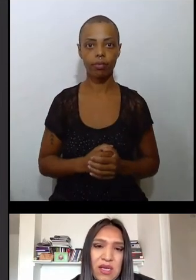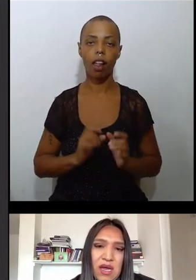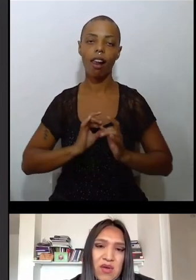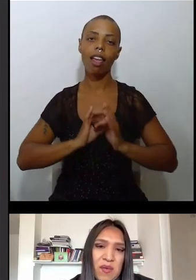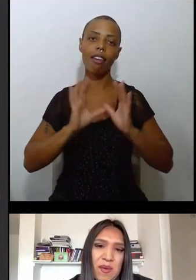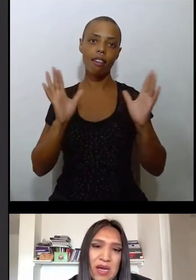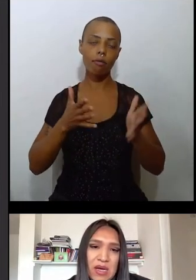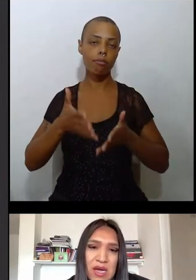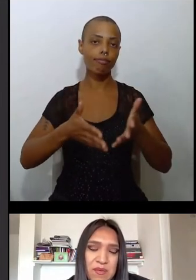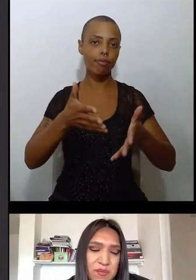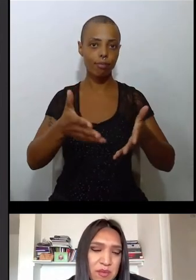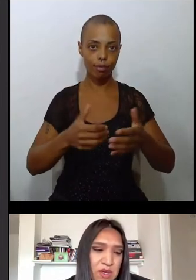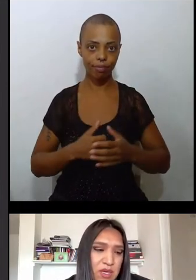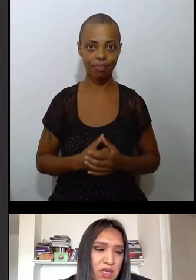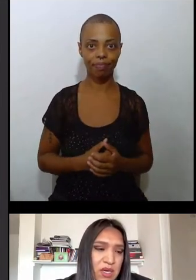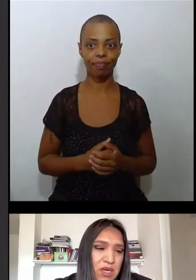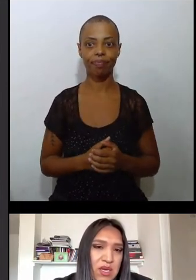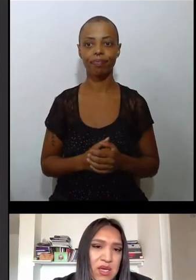censorship